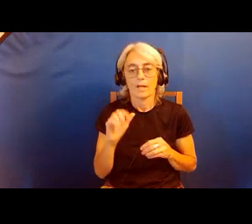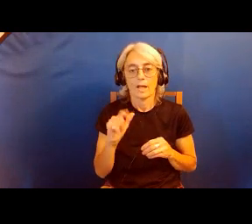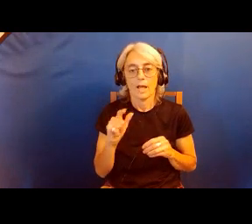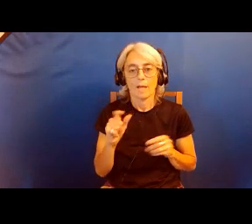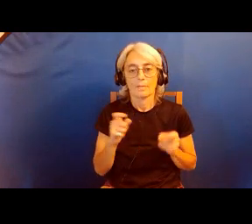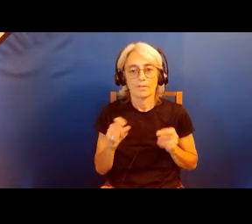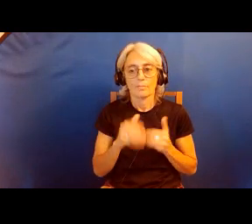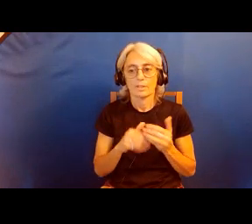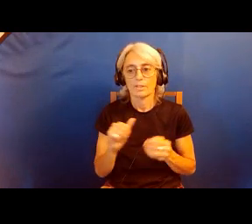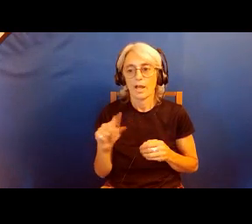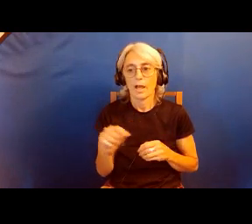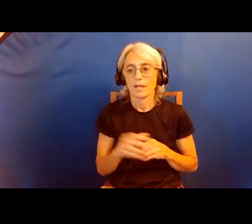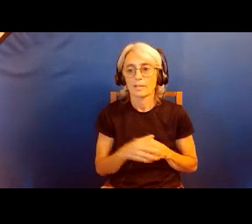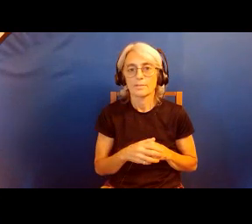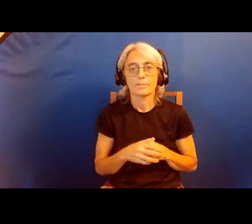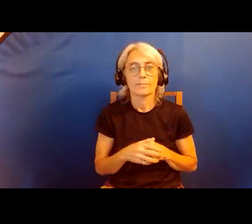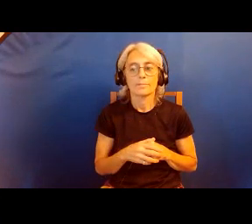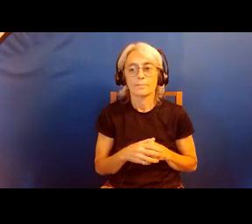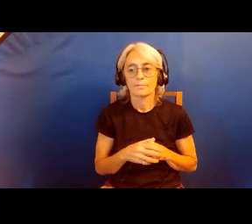Act. Next slide.